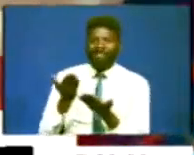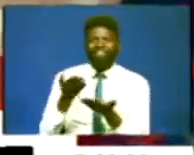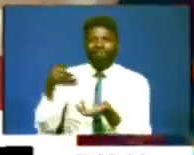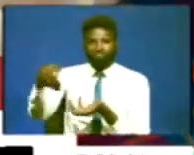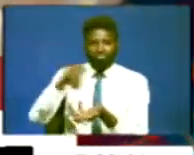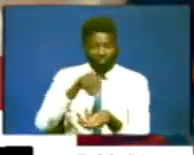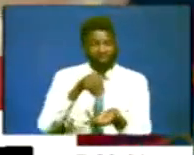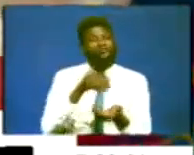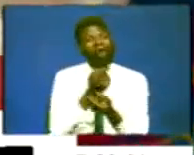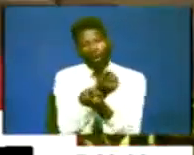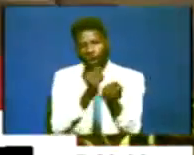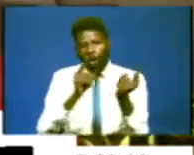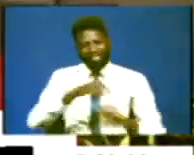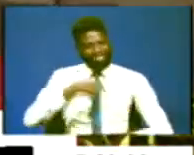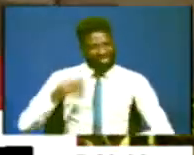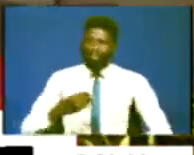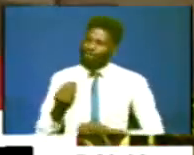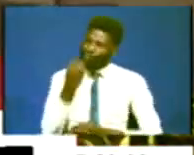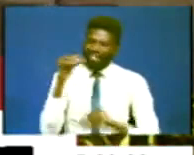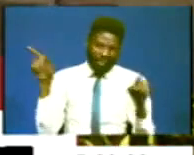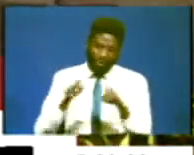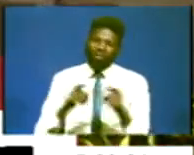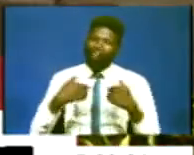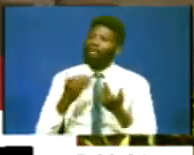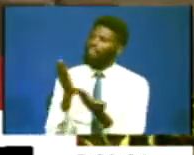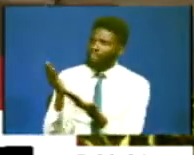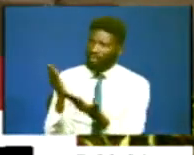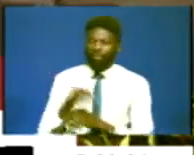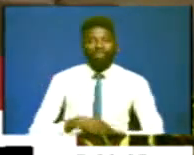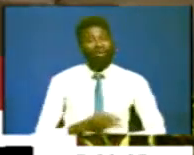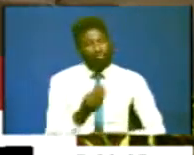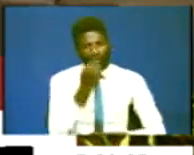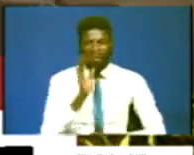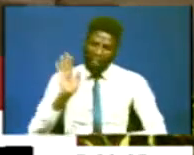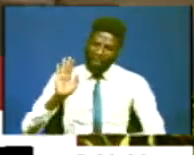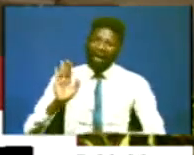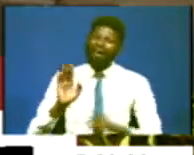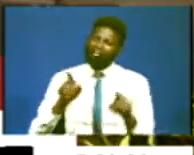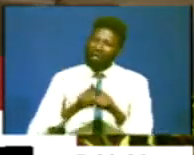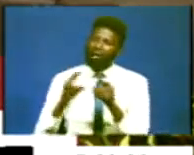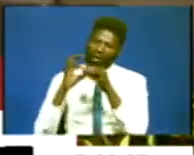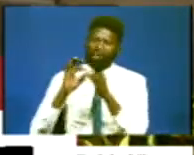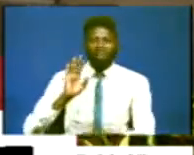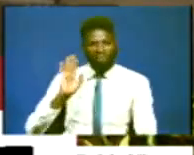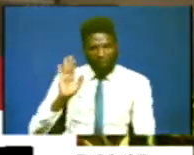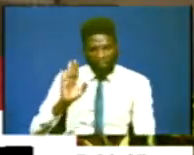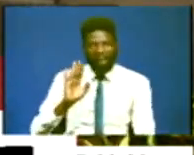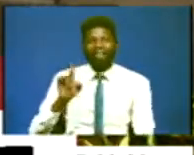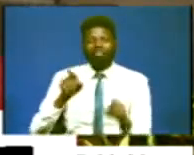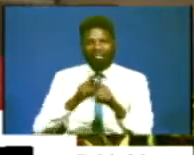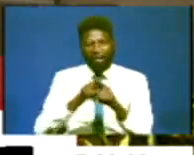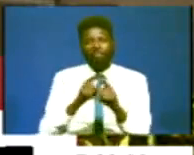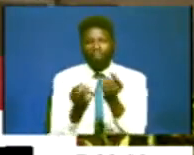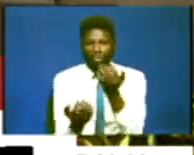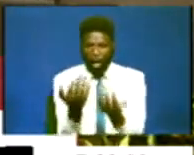alikula wakati wa tamasha hizo. We also have another food which is called dumpling, dumpling jiaozi, jiaozi, because